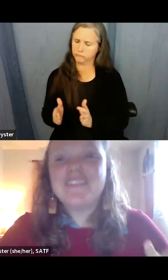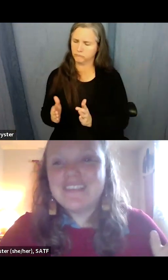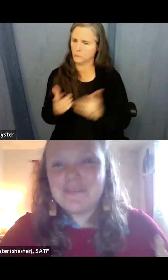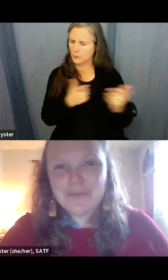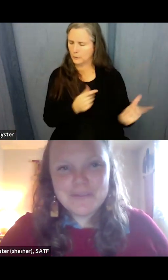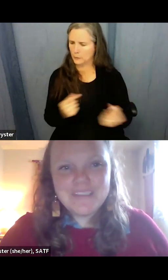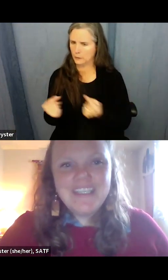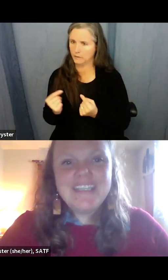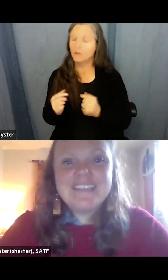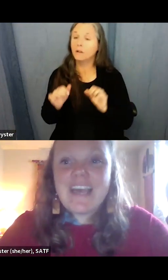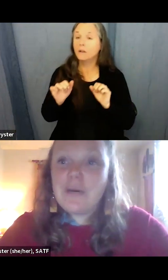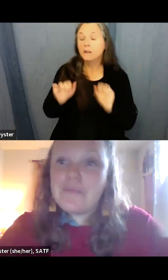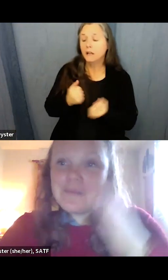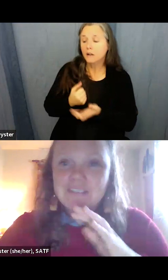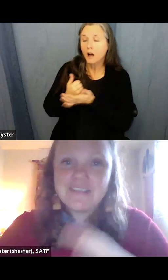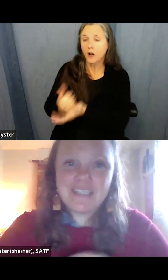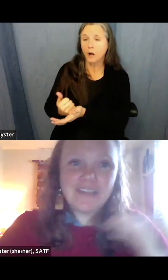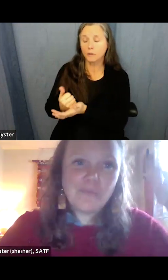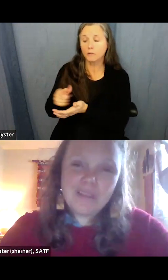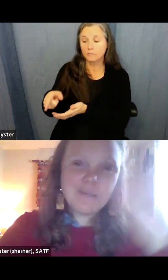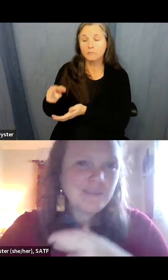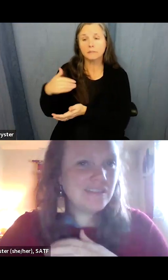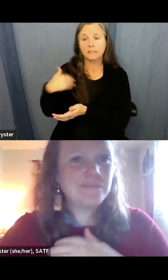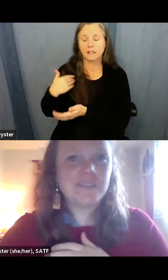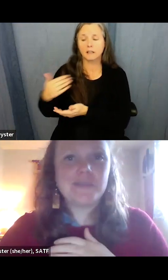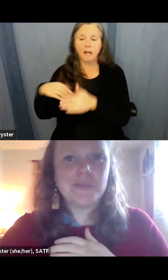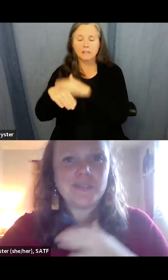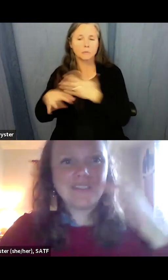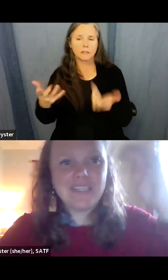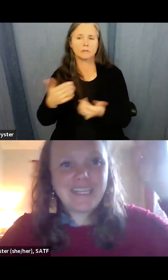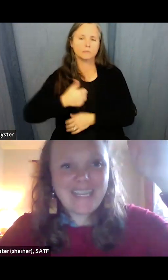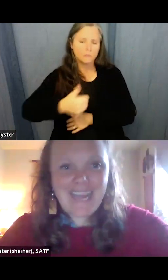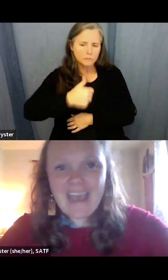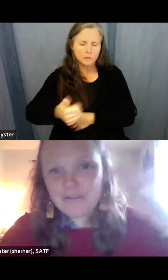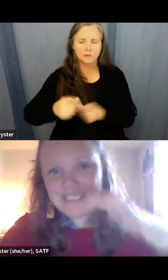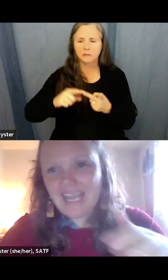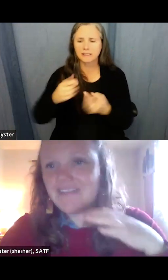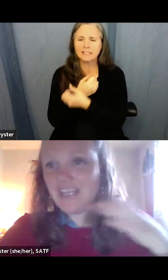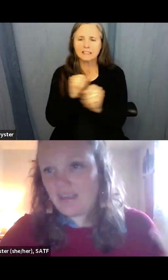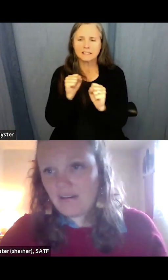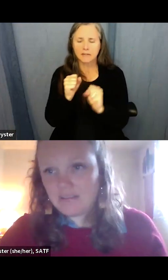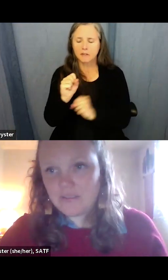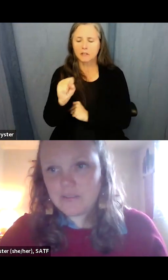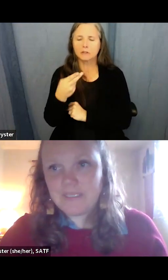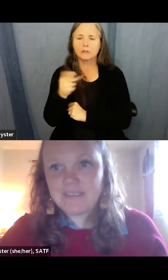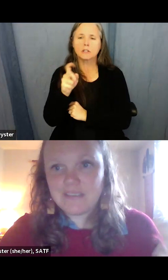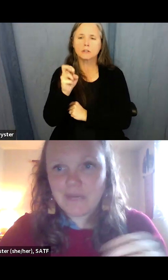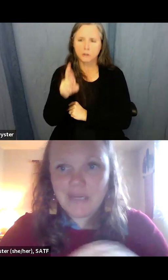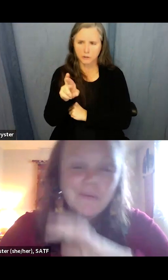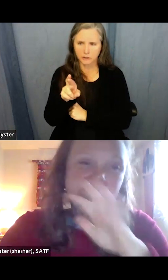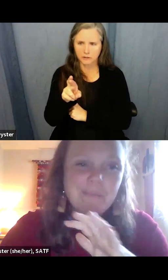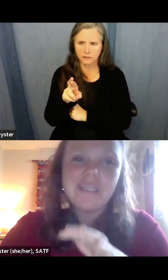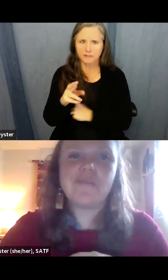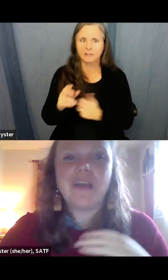An advocate's role is to help them understand what those systems are supposed to look like and how to navigate all of those pieces,